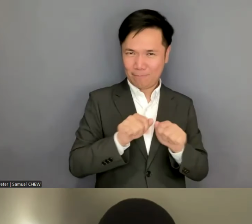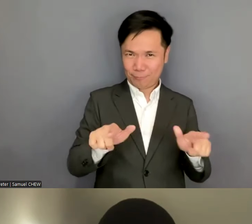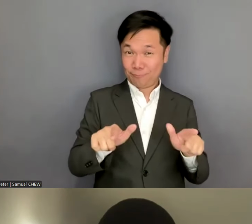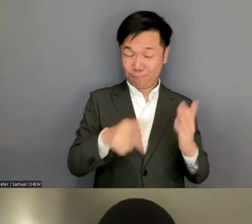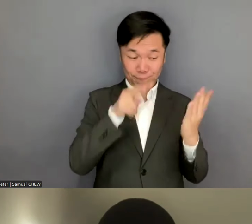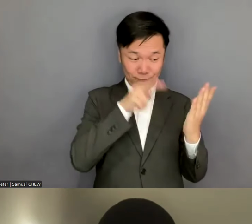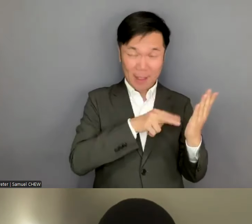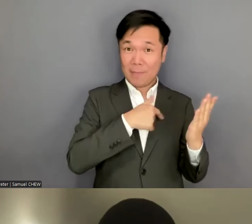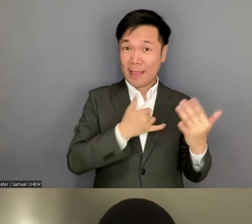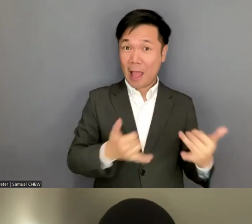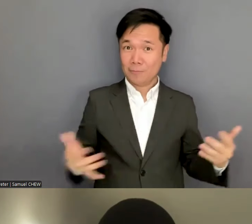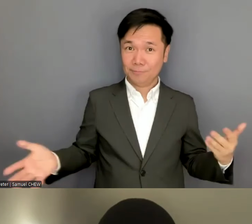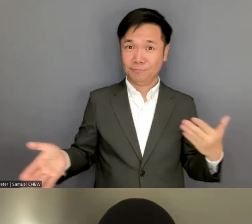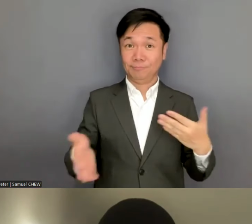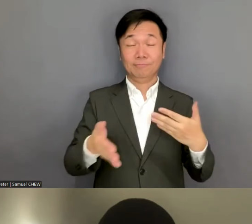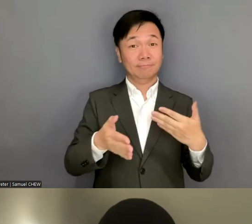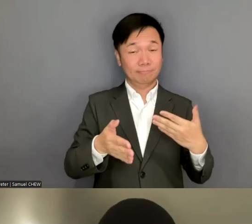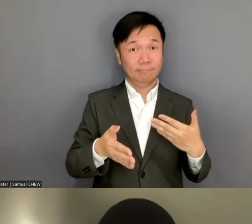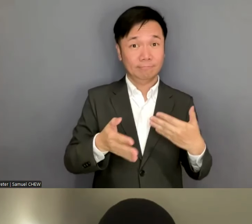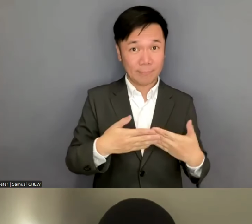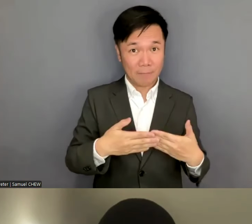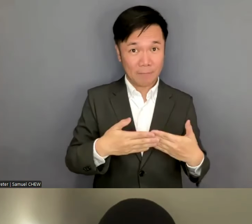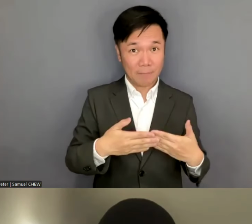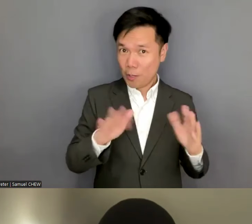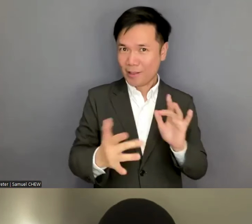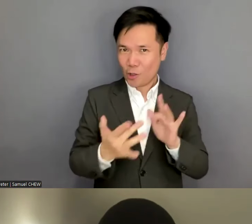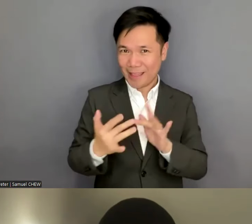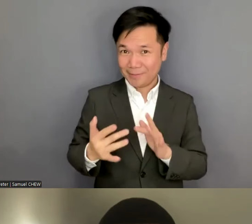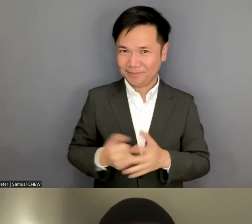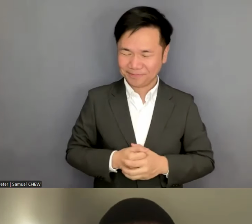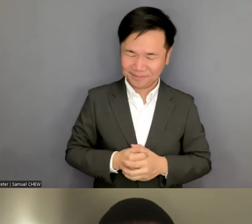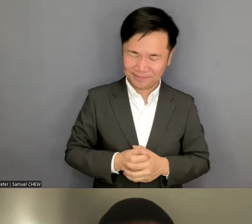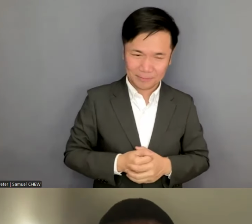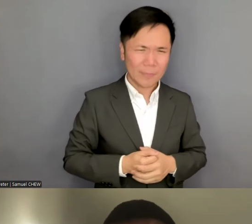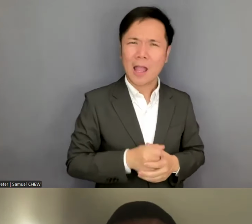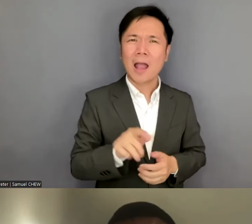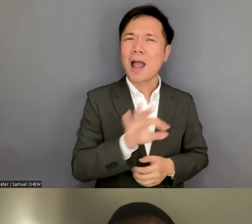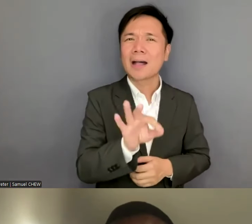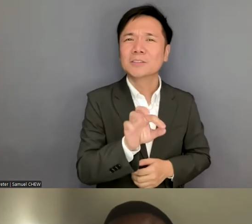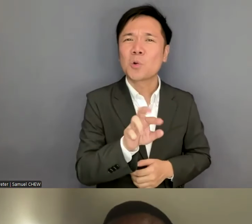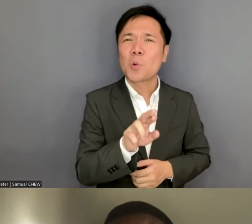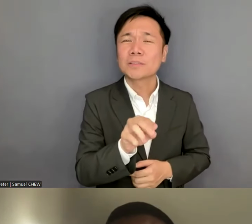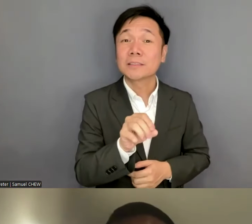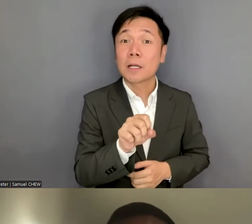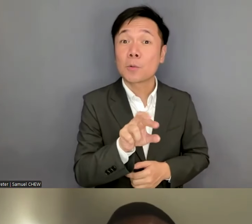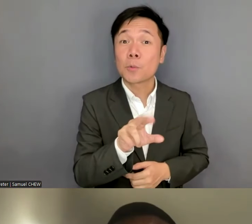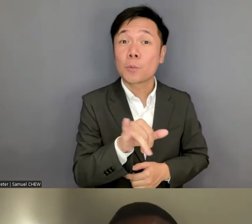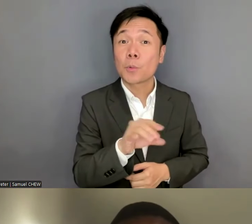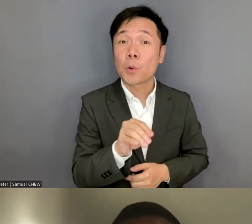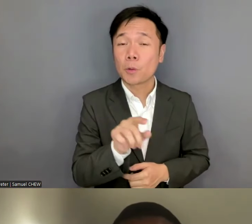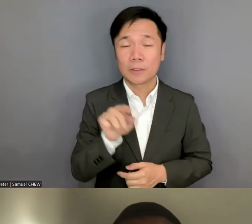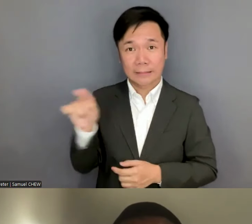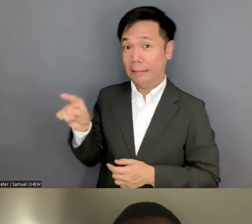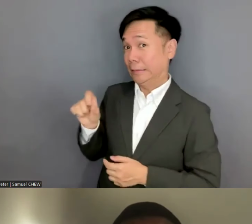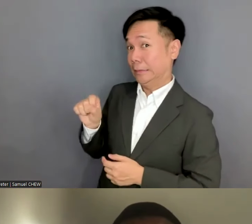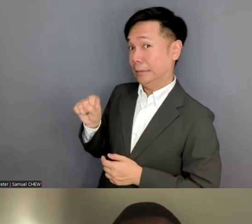we conclude, so everyone has all of the contacts. Rosario, there was another question from Simone.